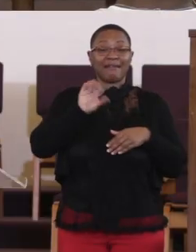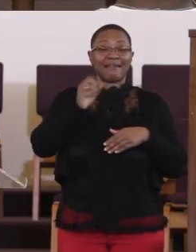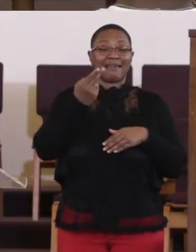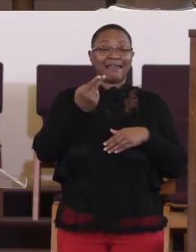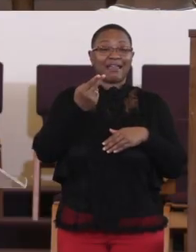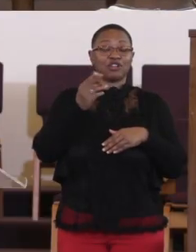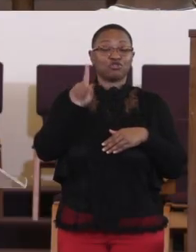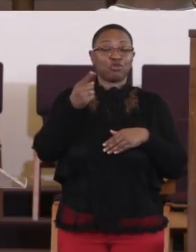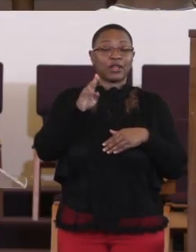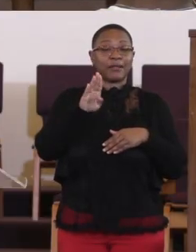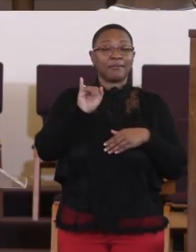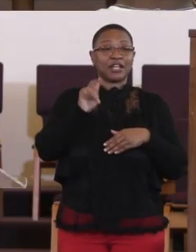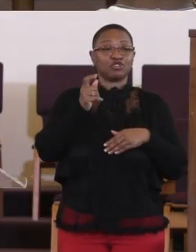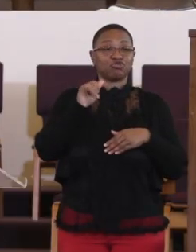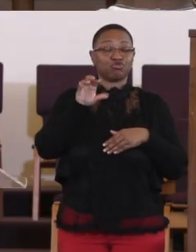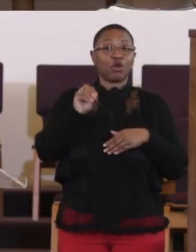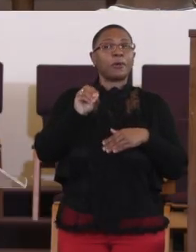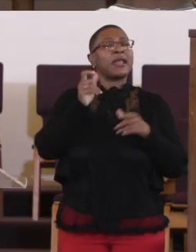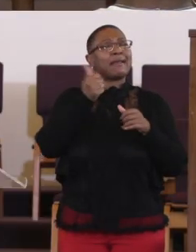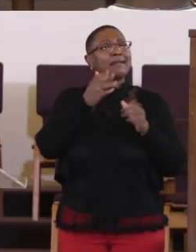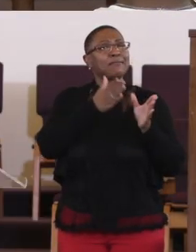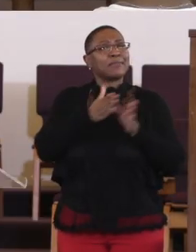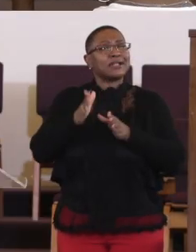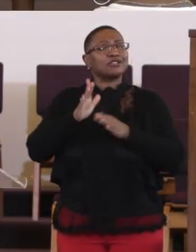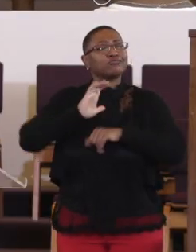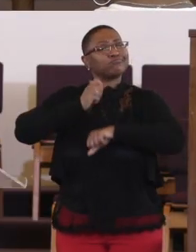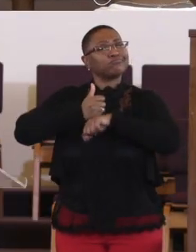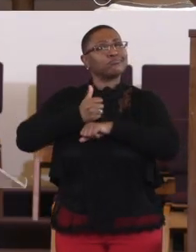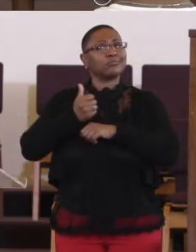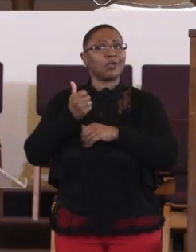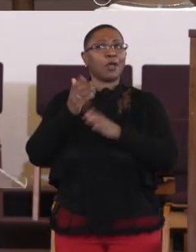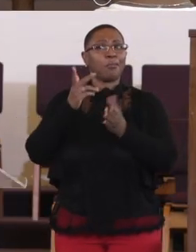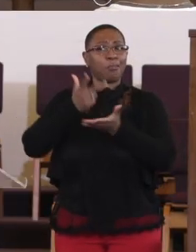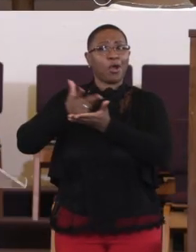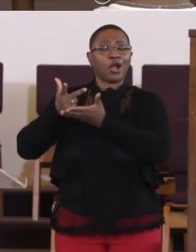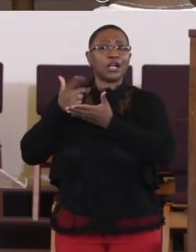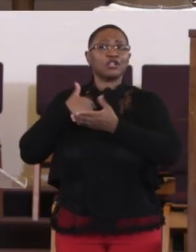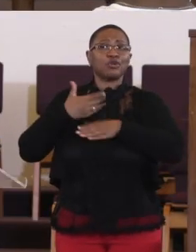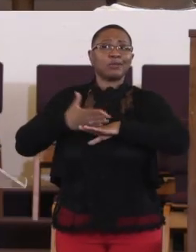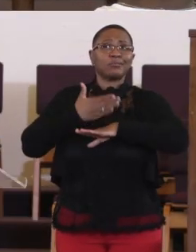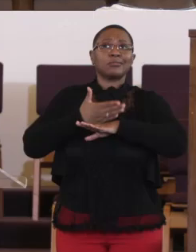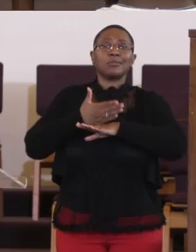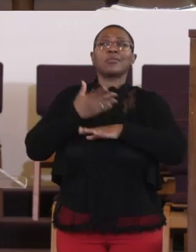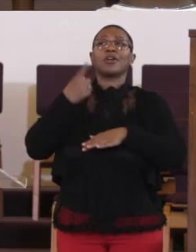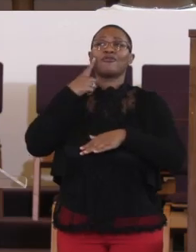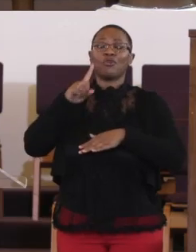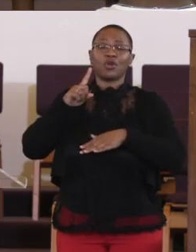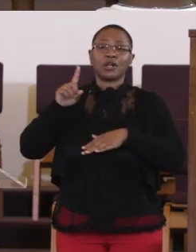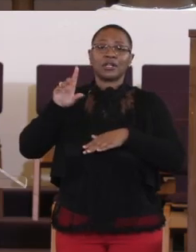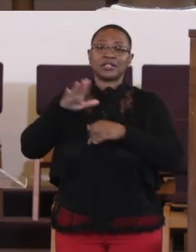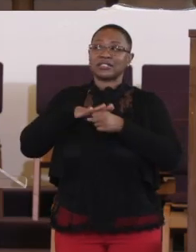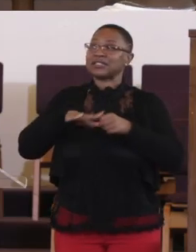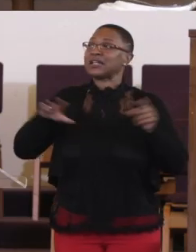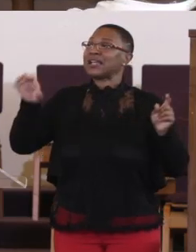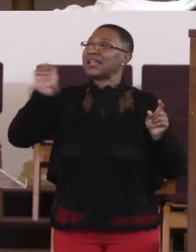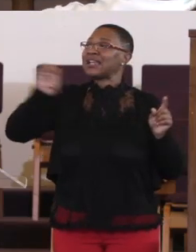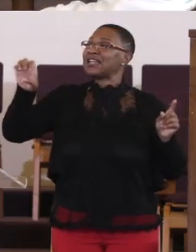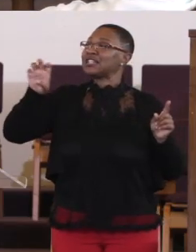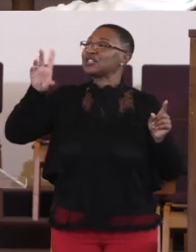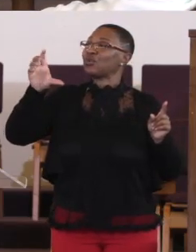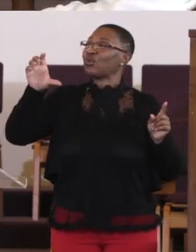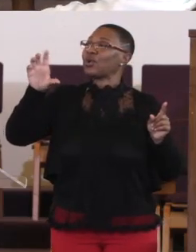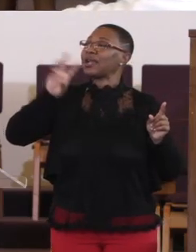if there's any plans to add more parking so we can continue to invest in projects in District 4. Does it say what street she's on? Oh, in